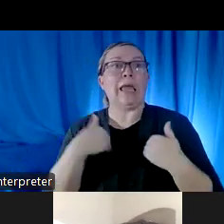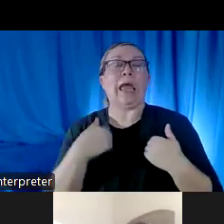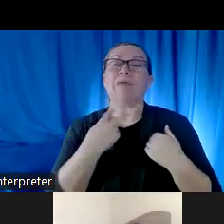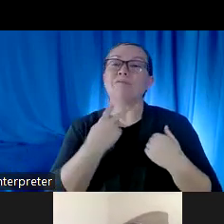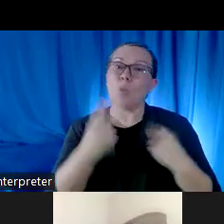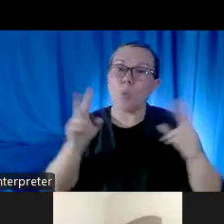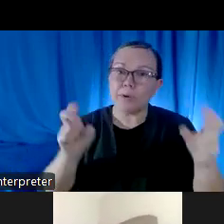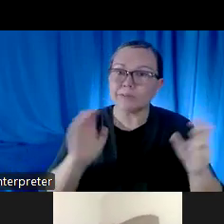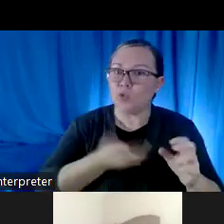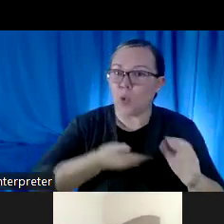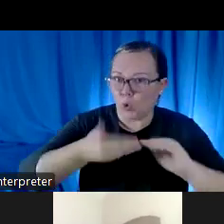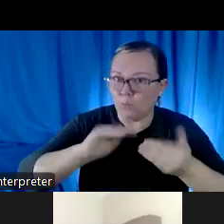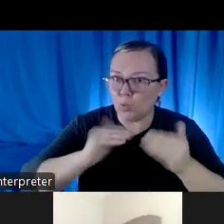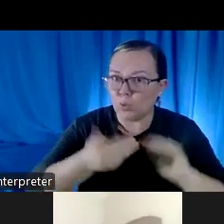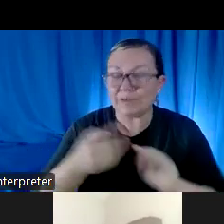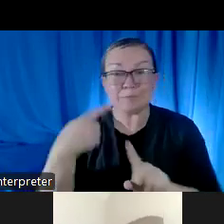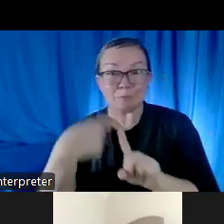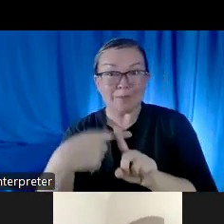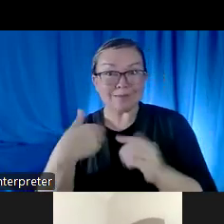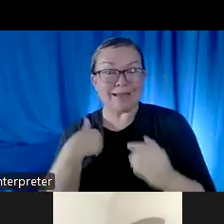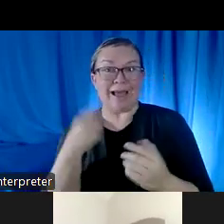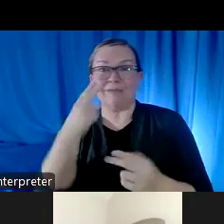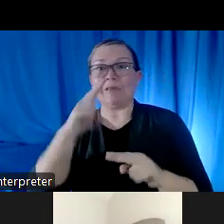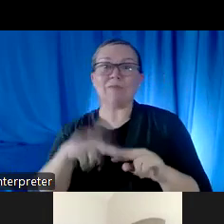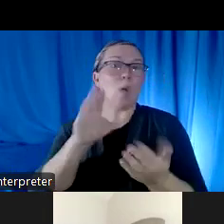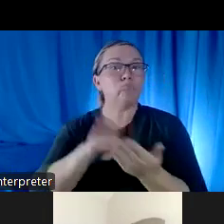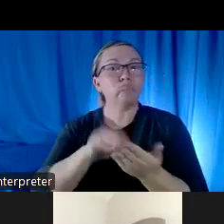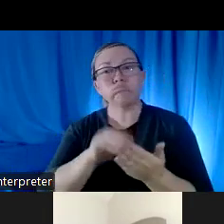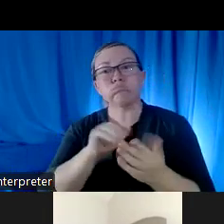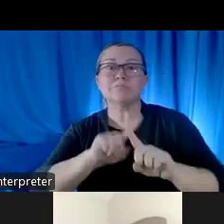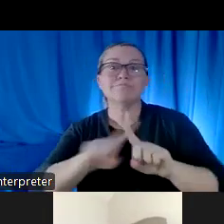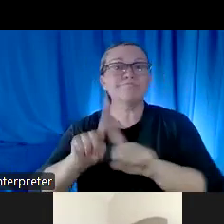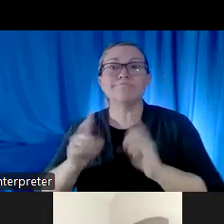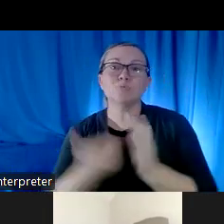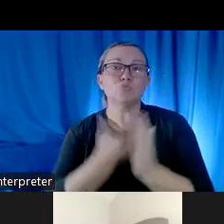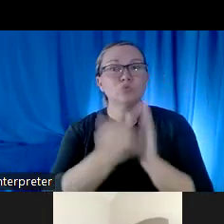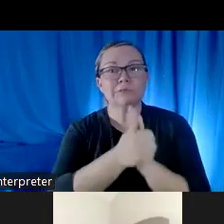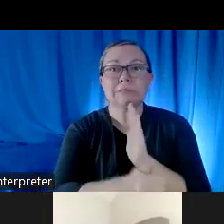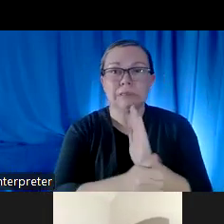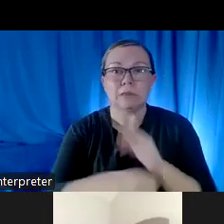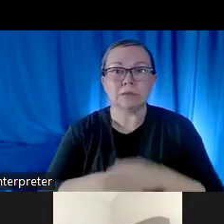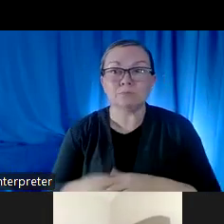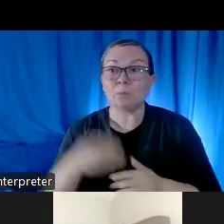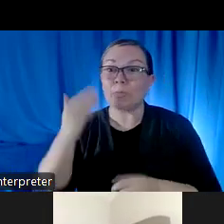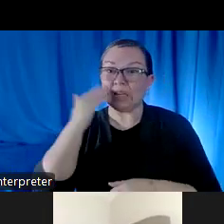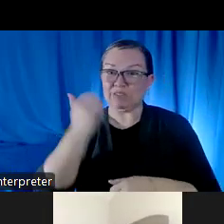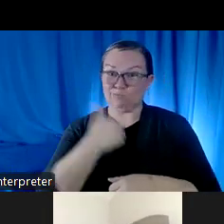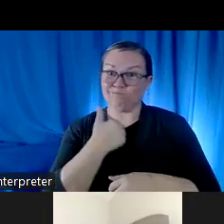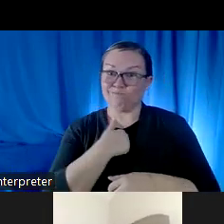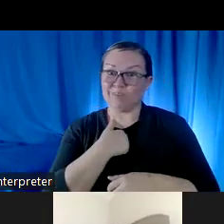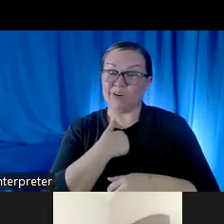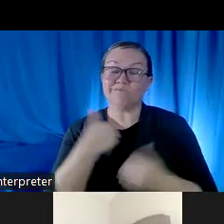our community, as well as having fun and learning new skills. I know for myself that